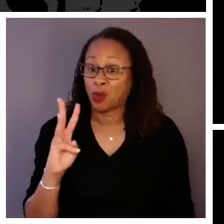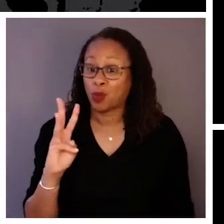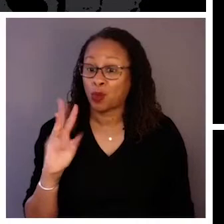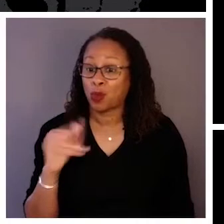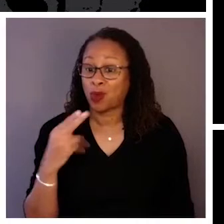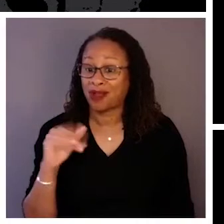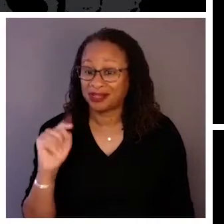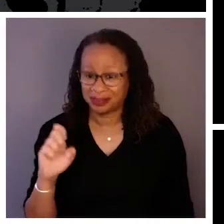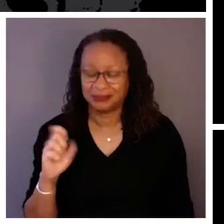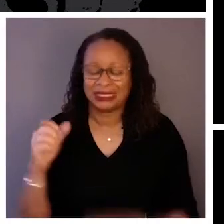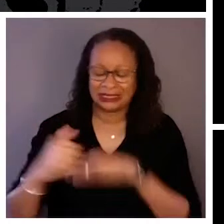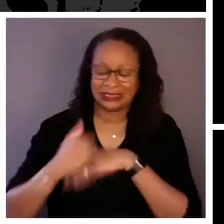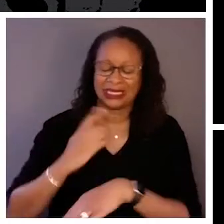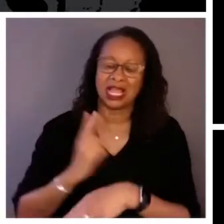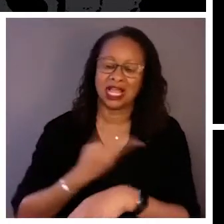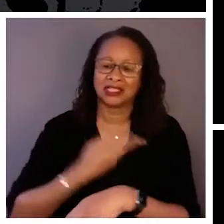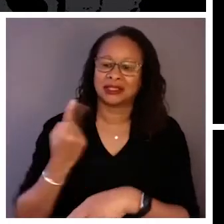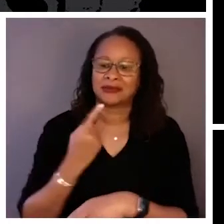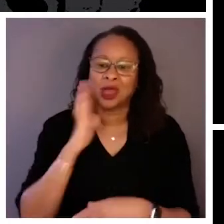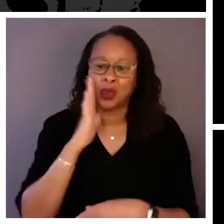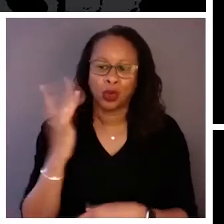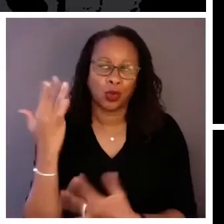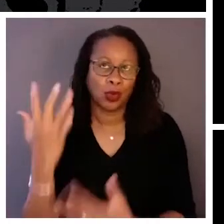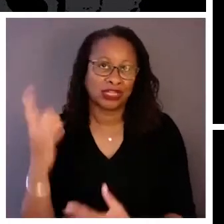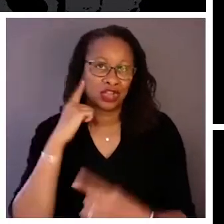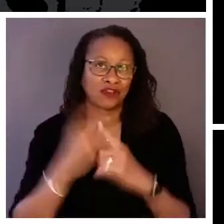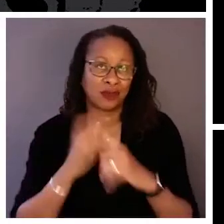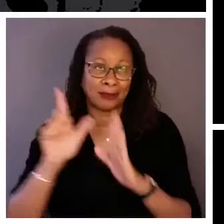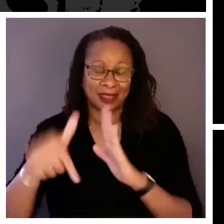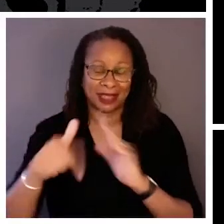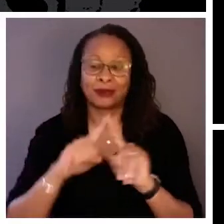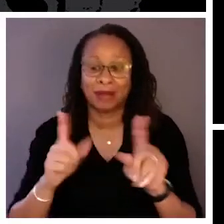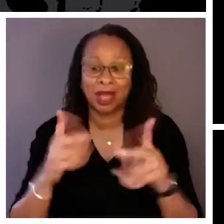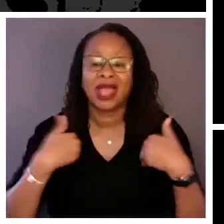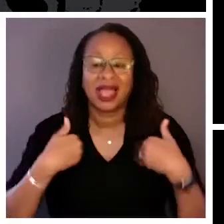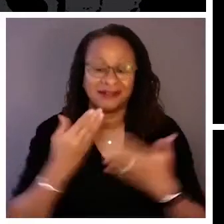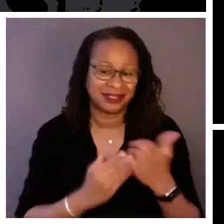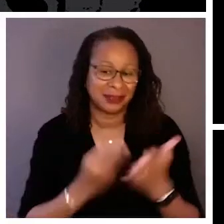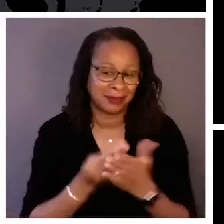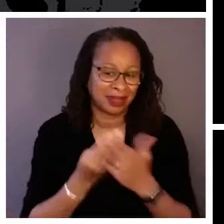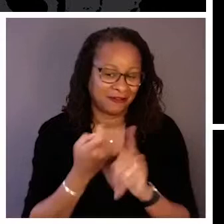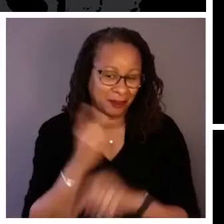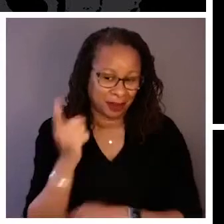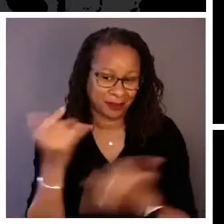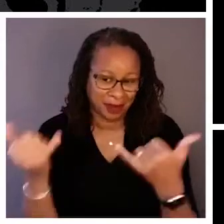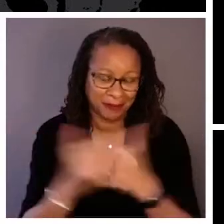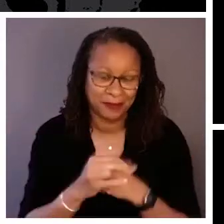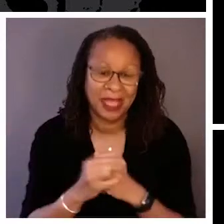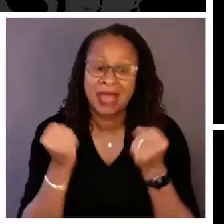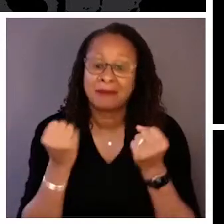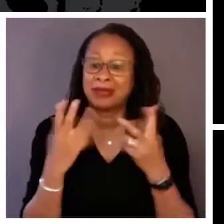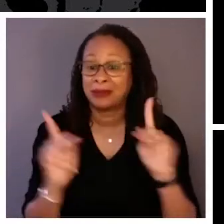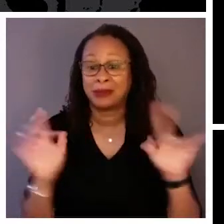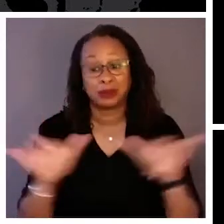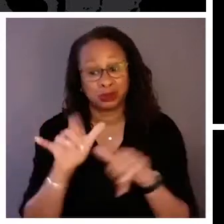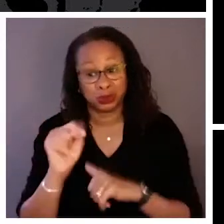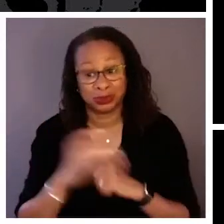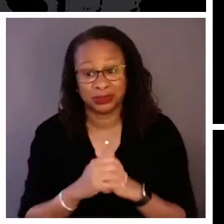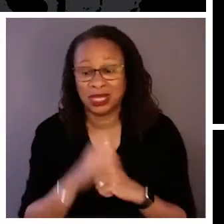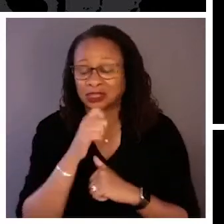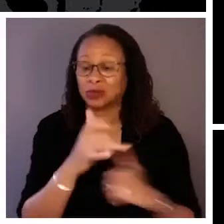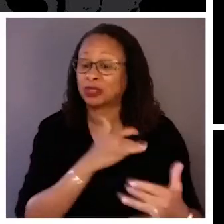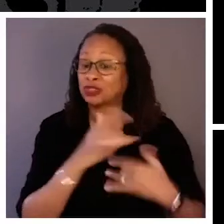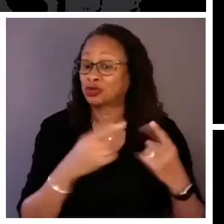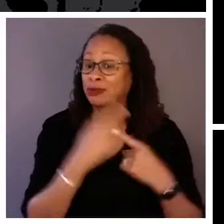at some point. We'll wait to hear from him later, you know. So it's, and many people do it. So don't worry about it. You'll